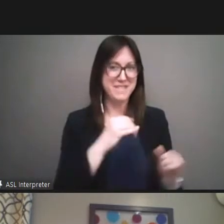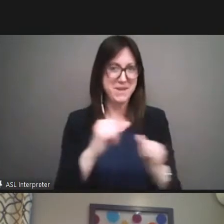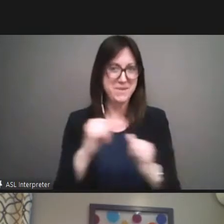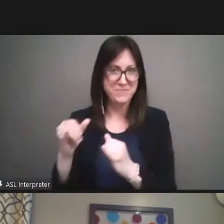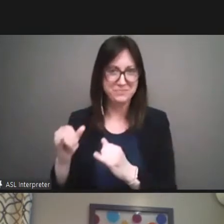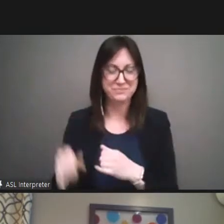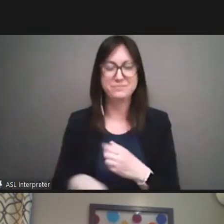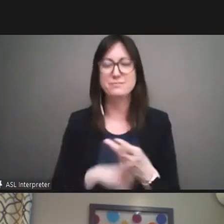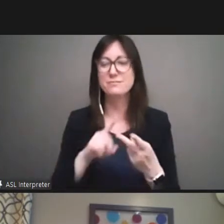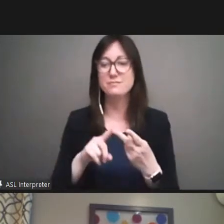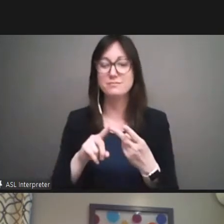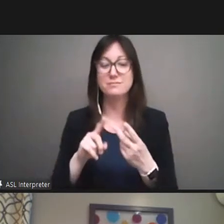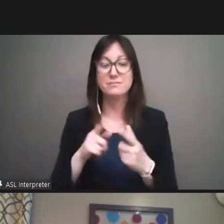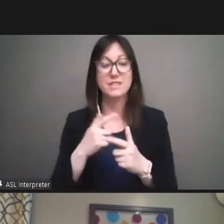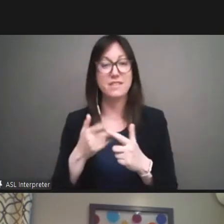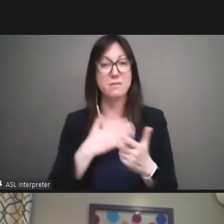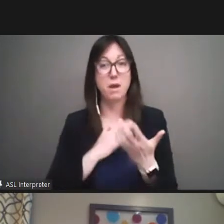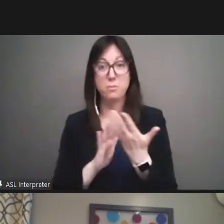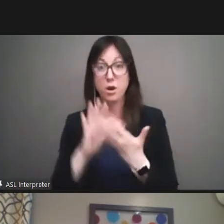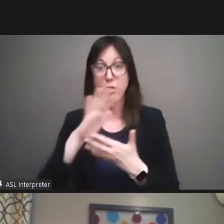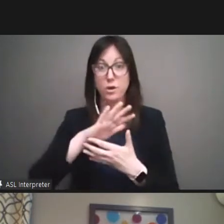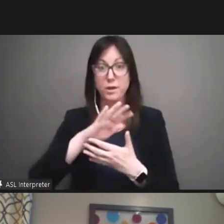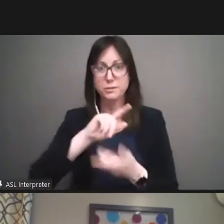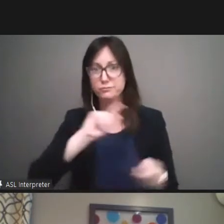the reprioritization piece,